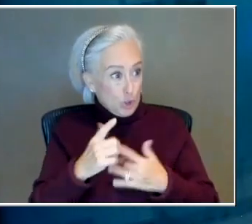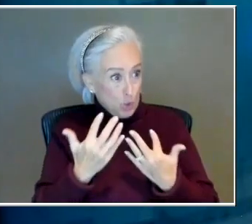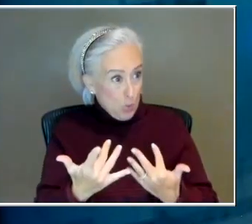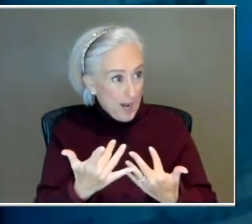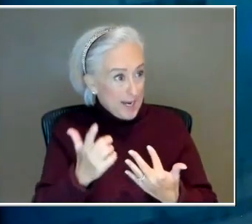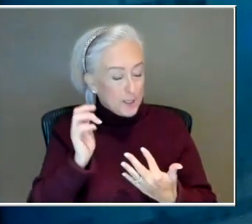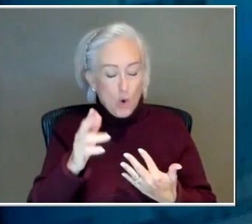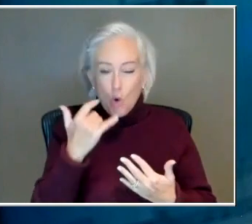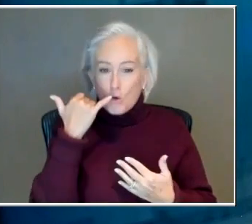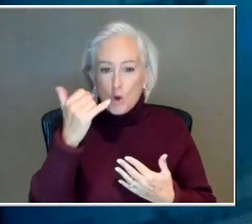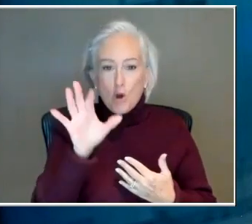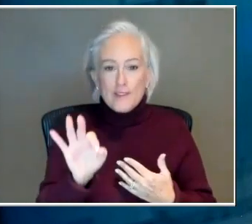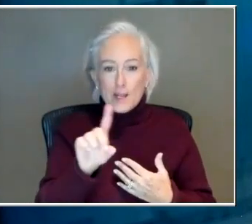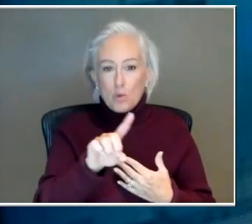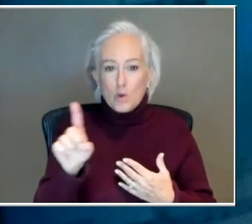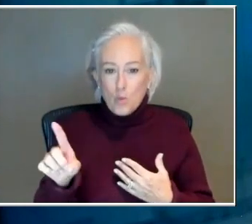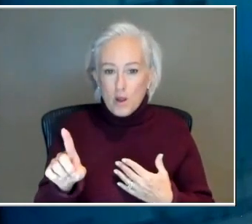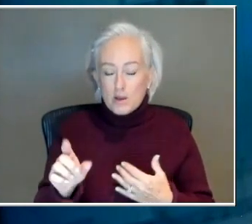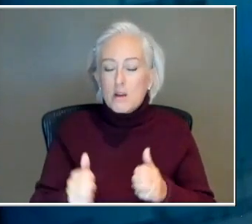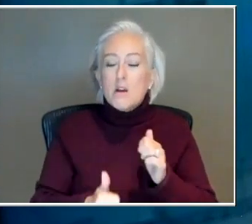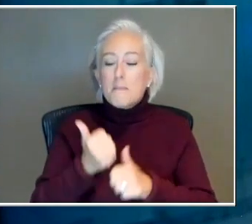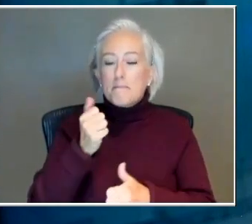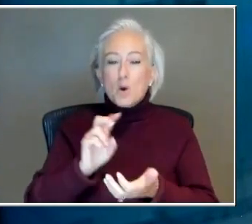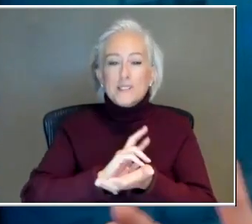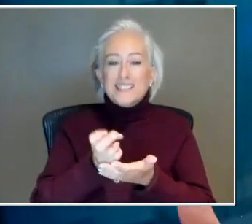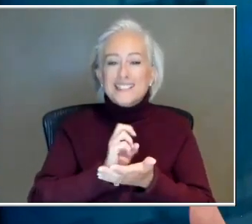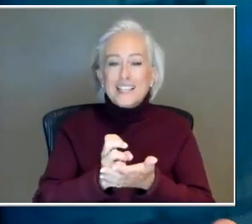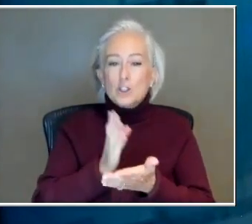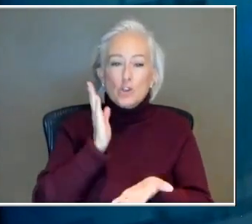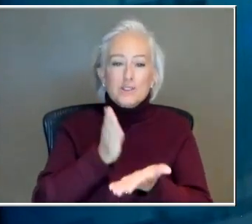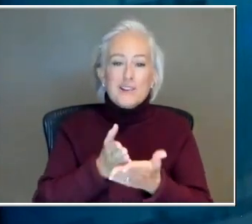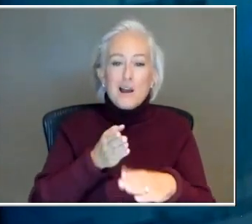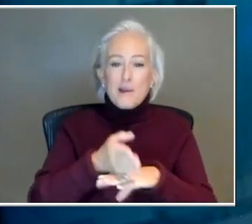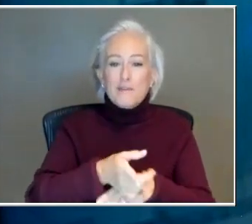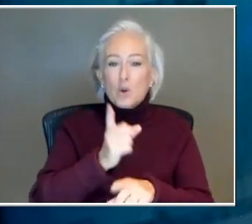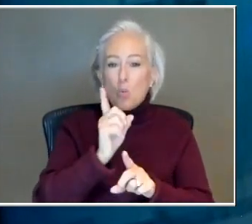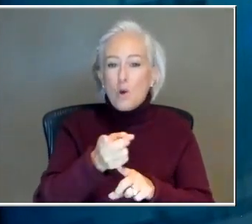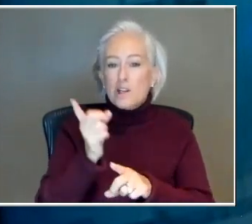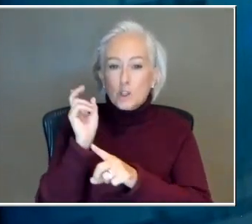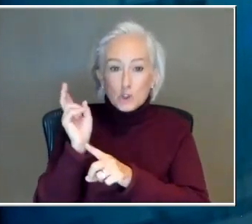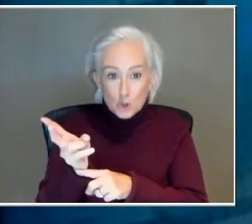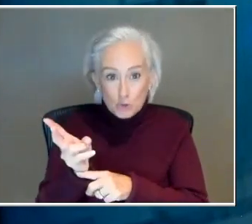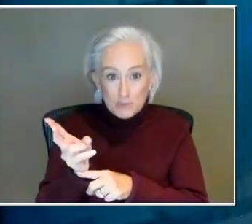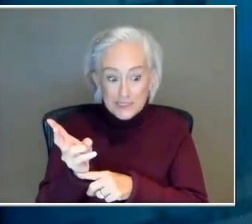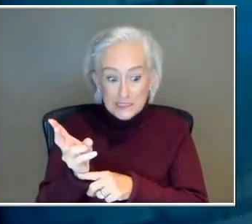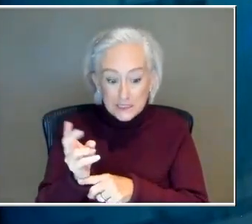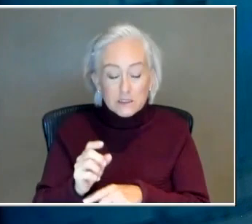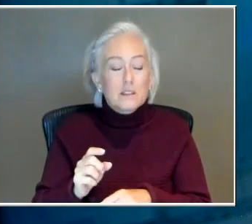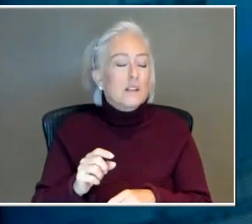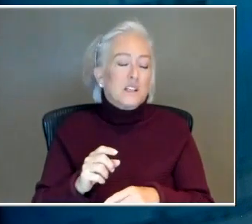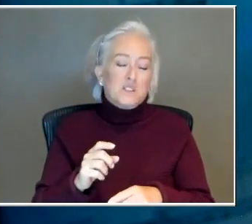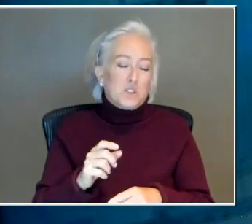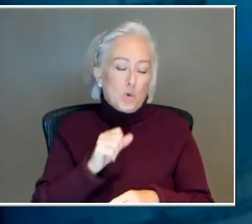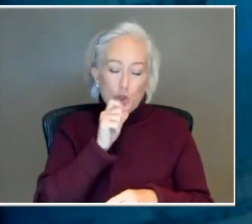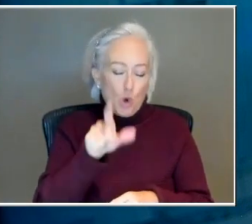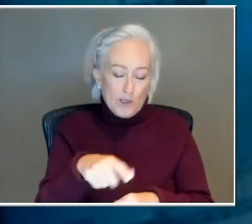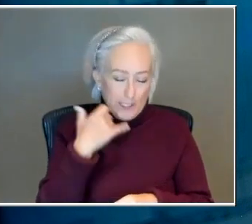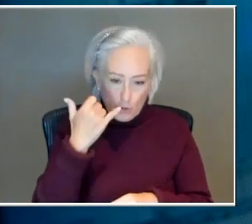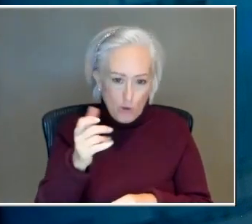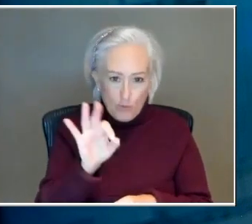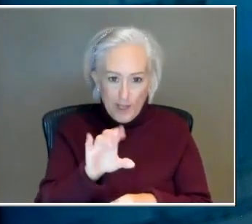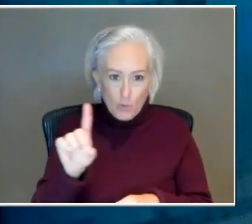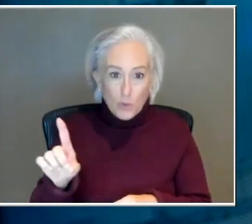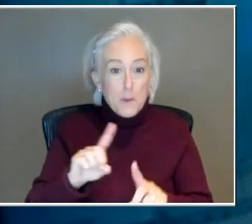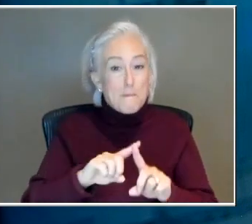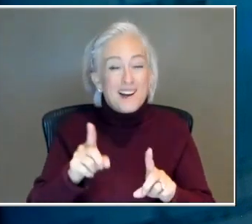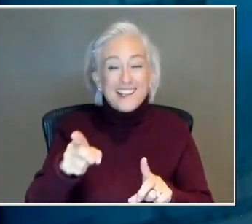seizures stop after 1 or 2 minutes, and then you don't need to call 911. I would say if you're not familiar and you're uncomfortable, you should call 911 for help. Paramedics obviously are very well trained for